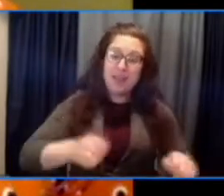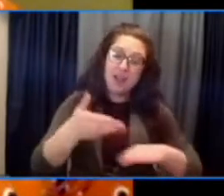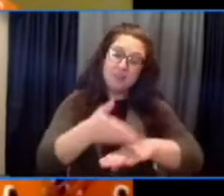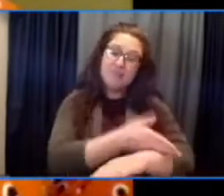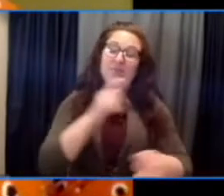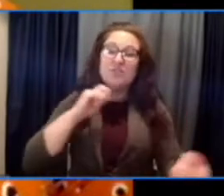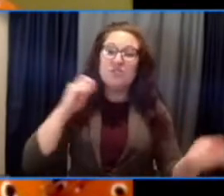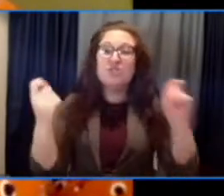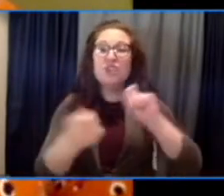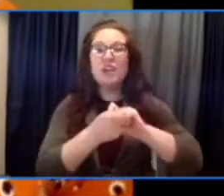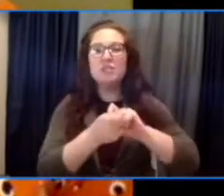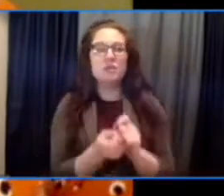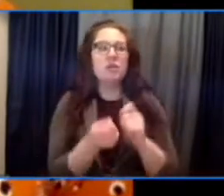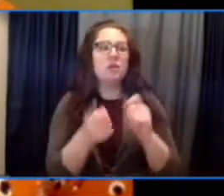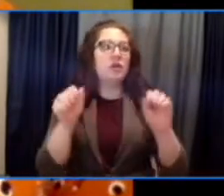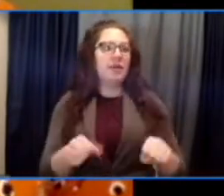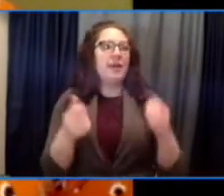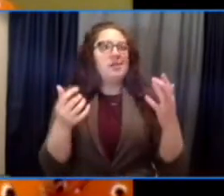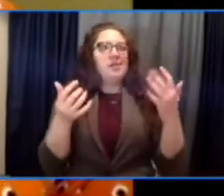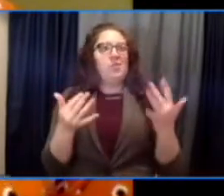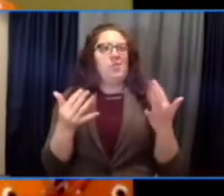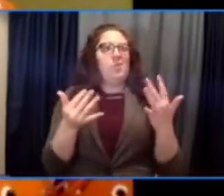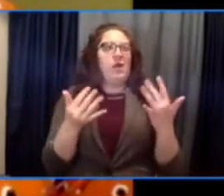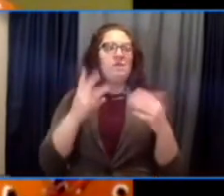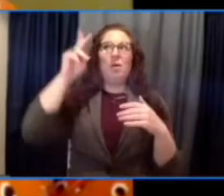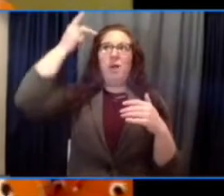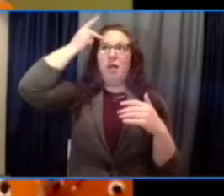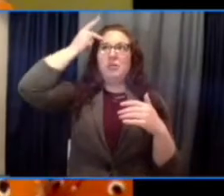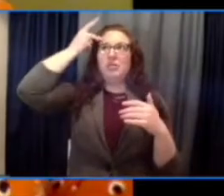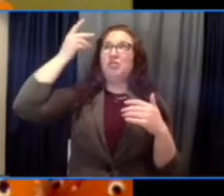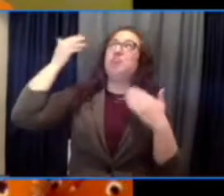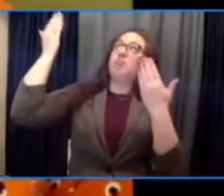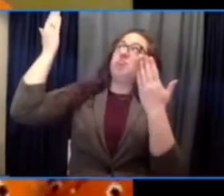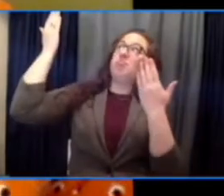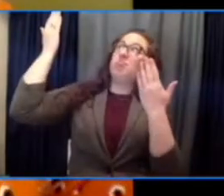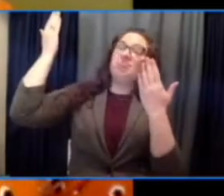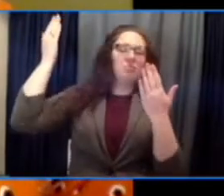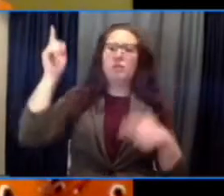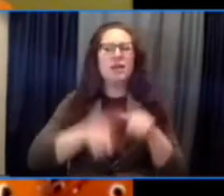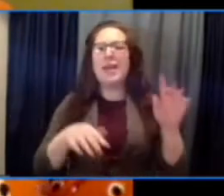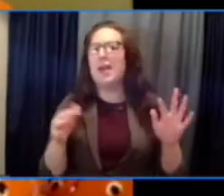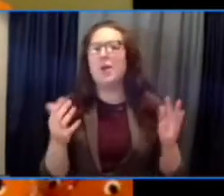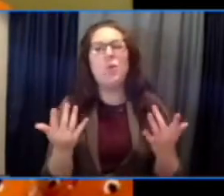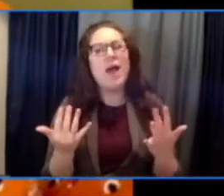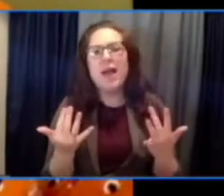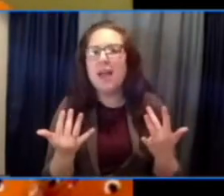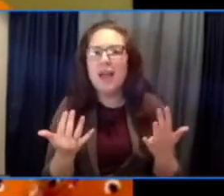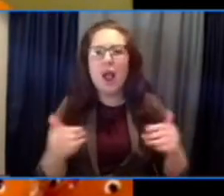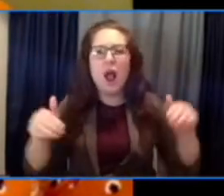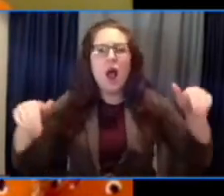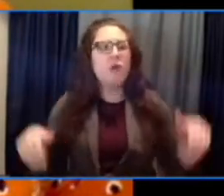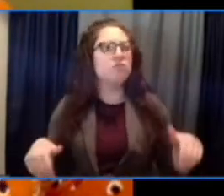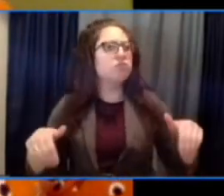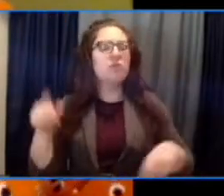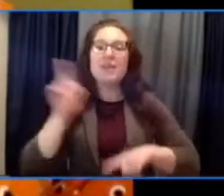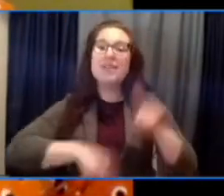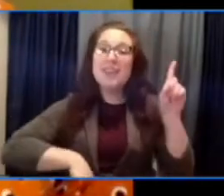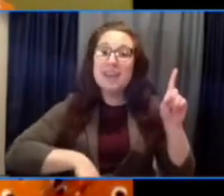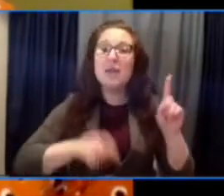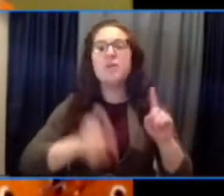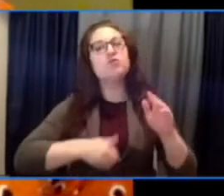no waiting for politicians to act or watching special interests water down meaningful reforms, just